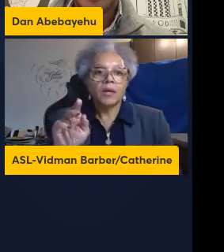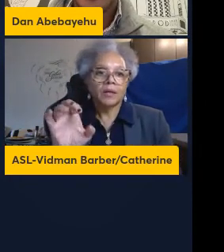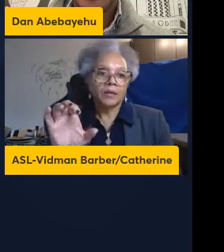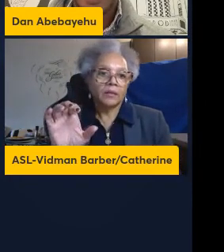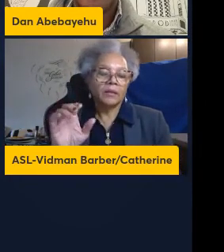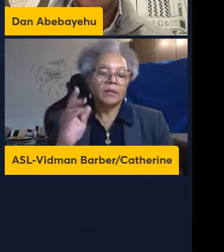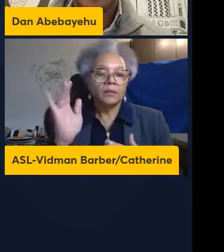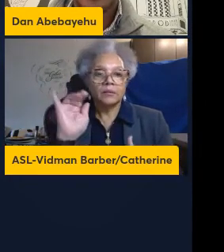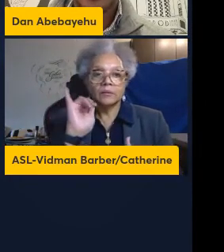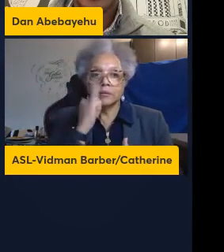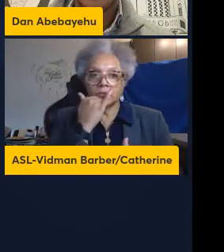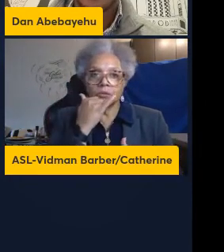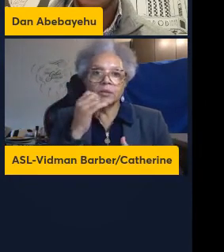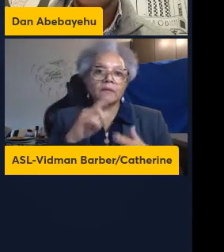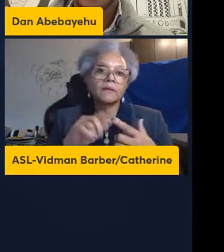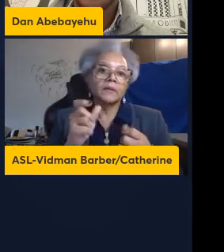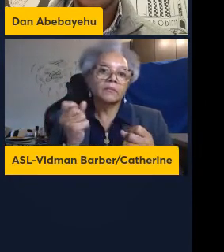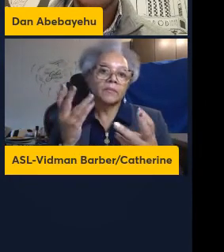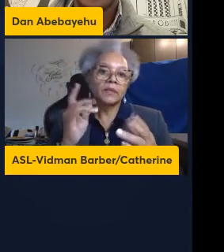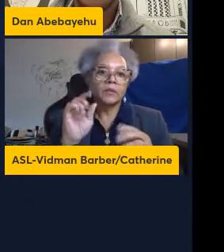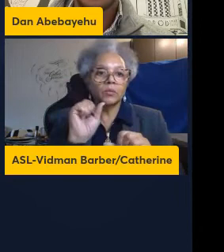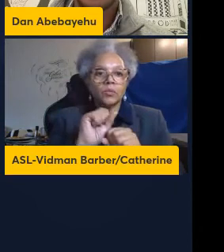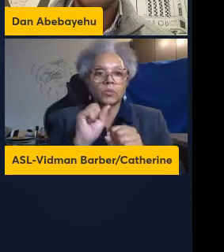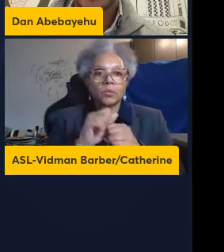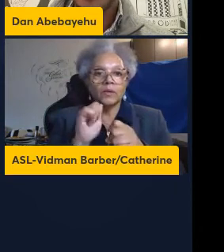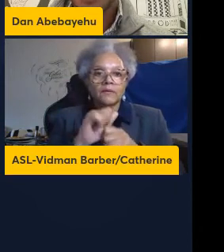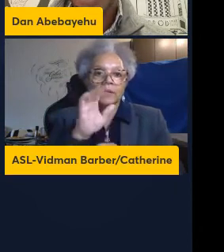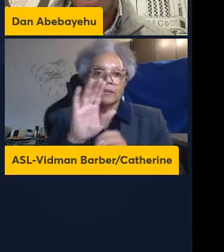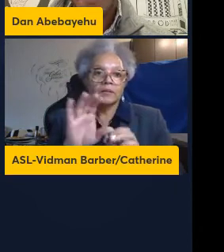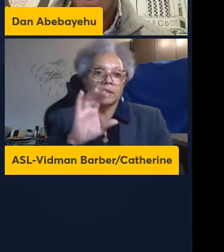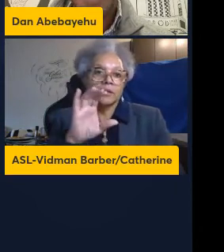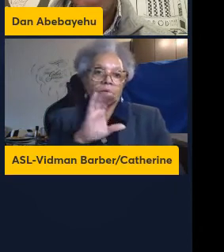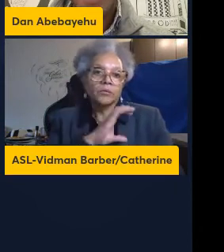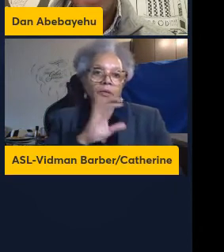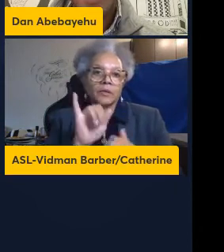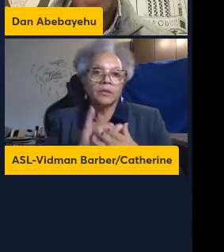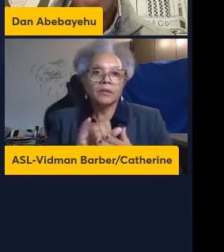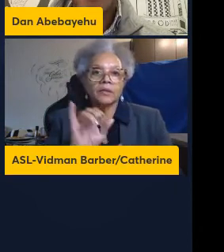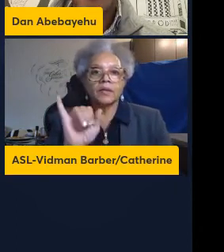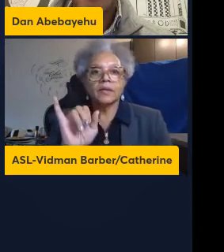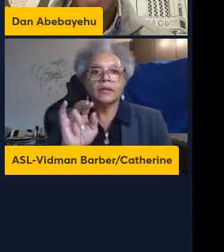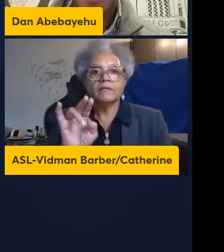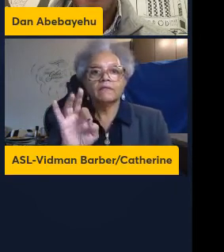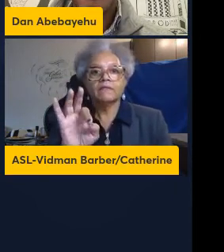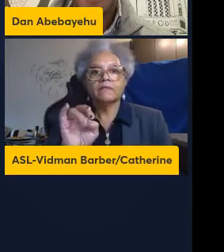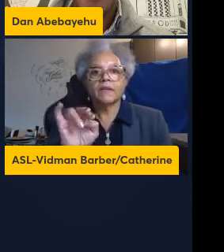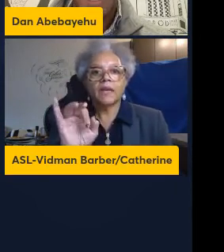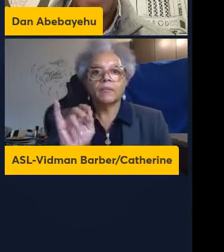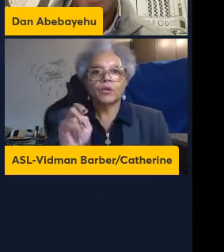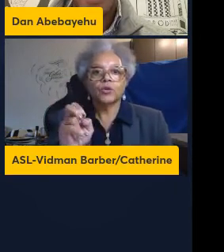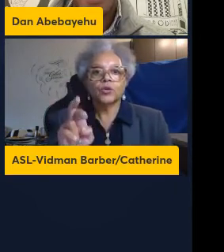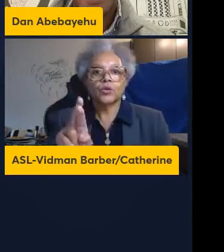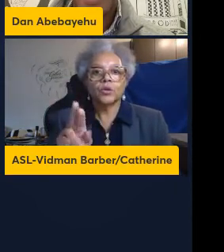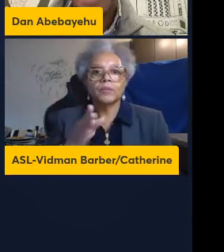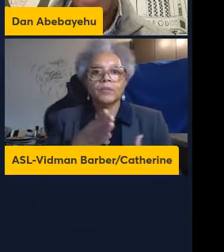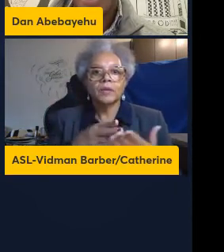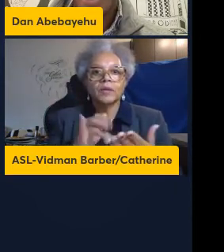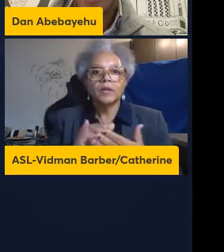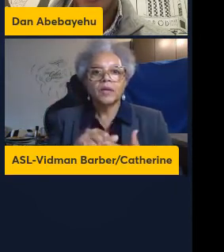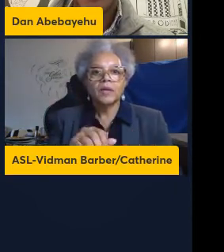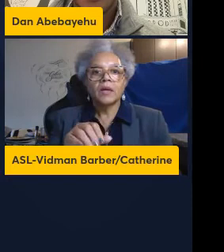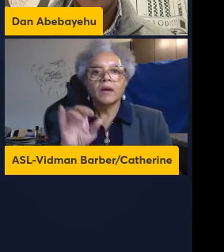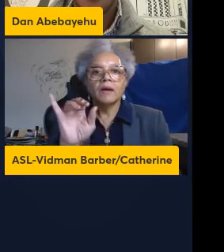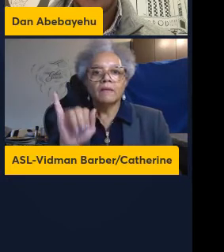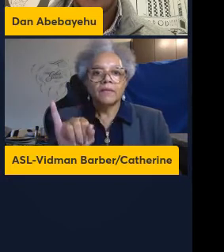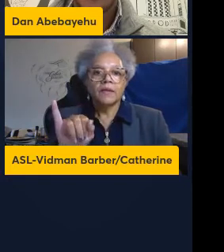There's been a lot of work that has characterized and defined the inflammatory component of fibrotic diseases,